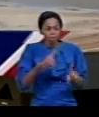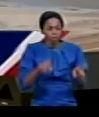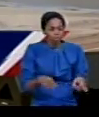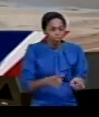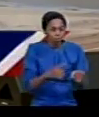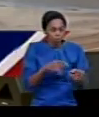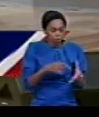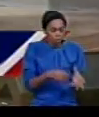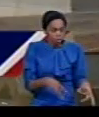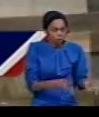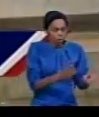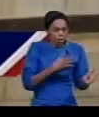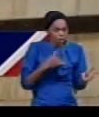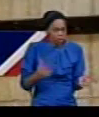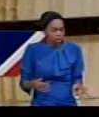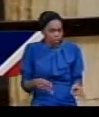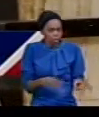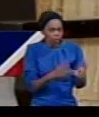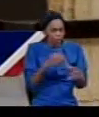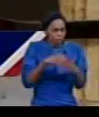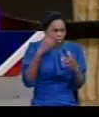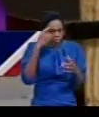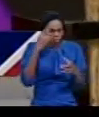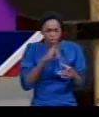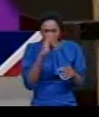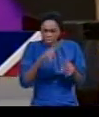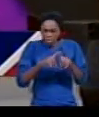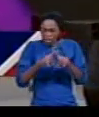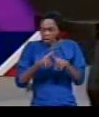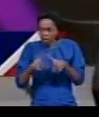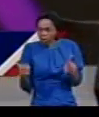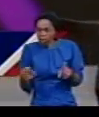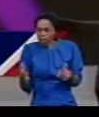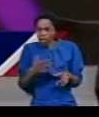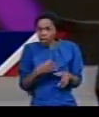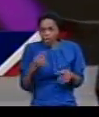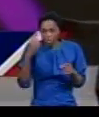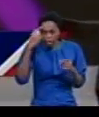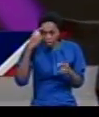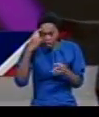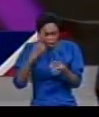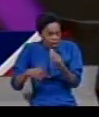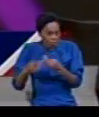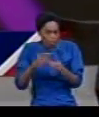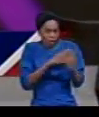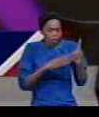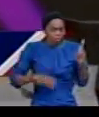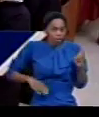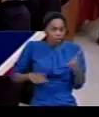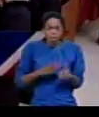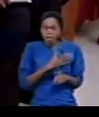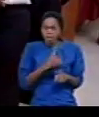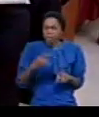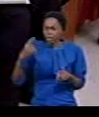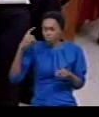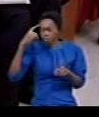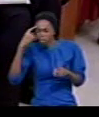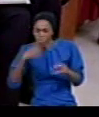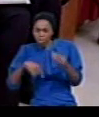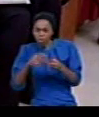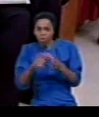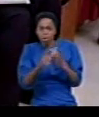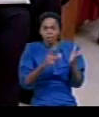direction in their mind is another direction. They think about Christ and they're thinking of the law. They think